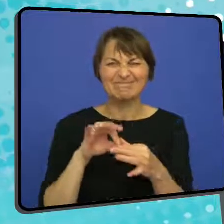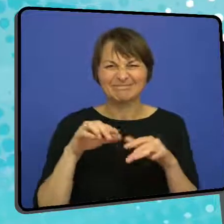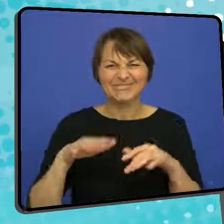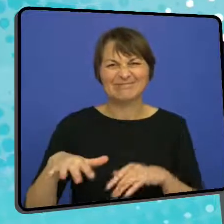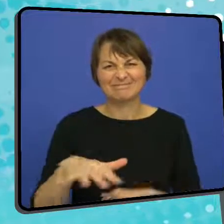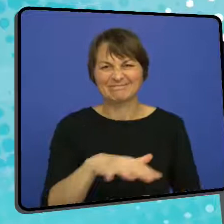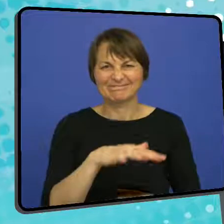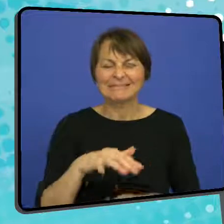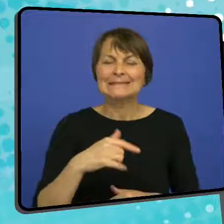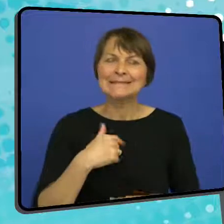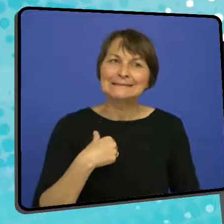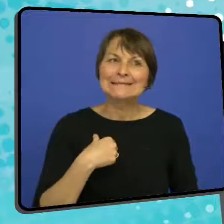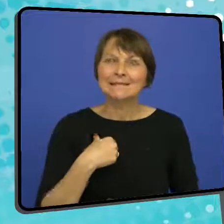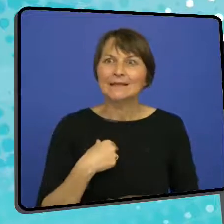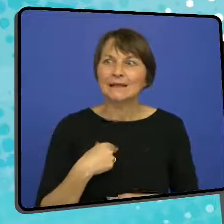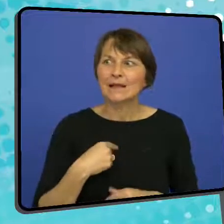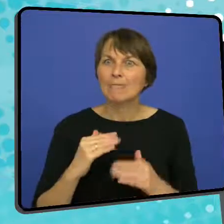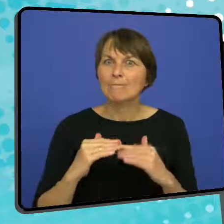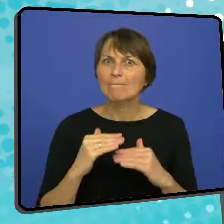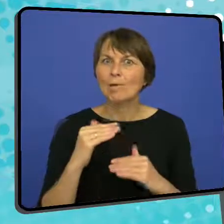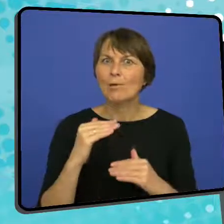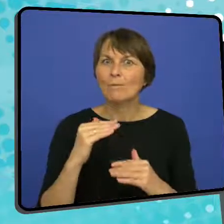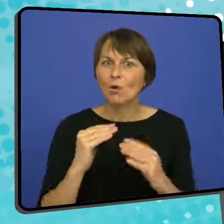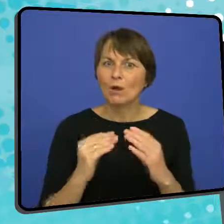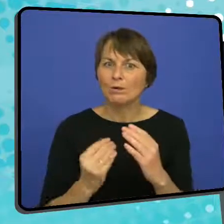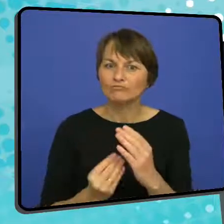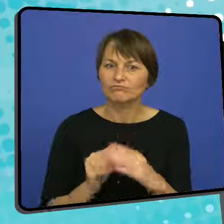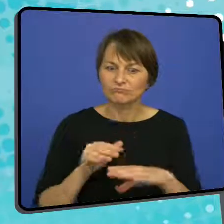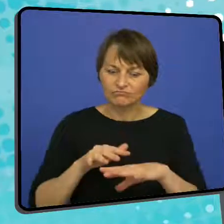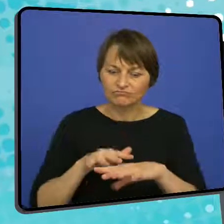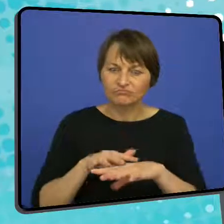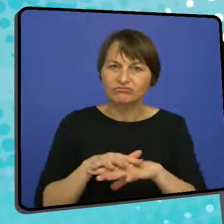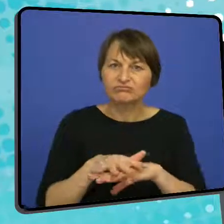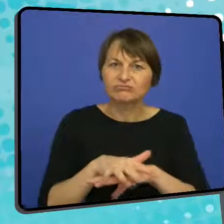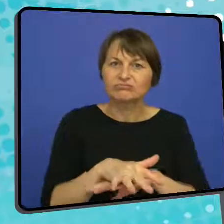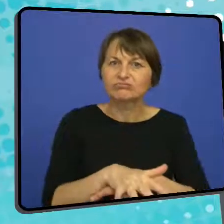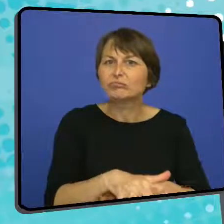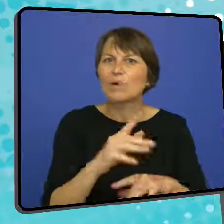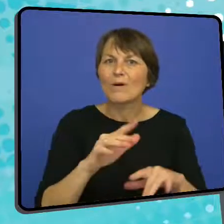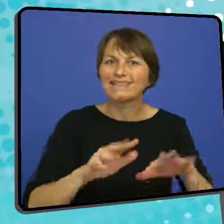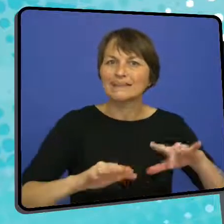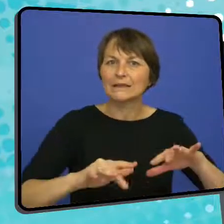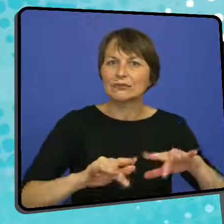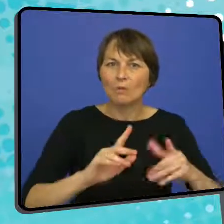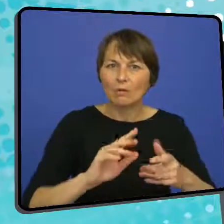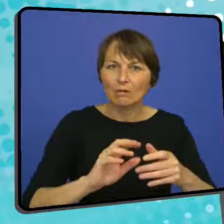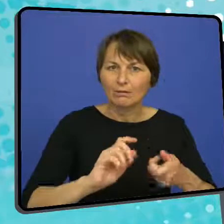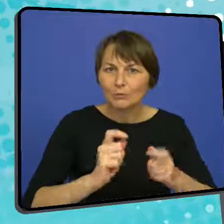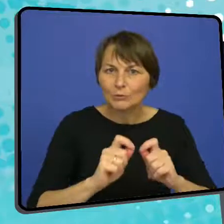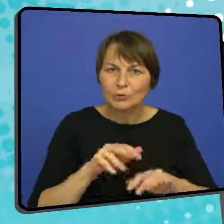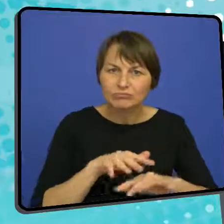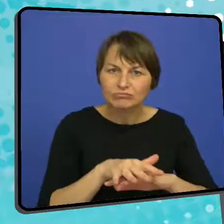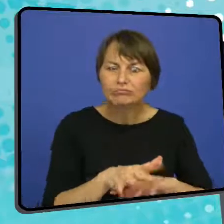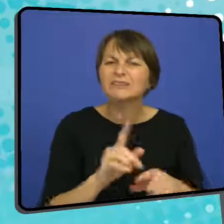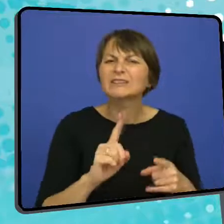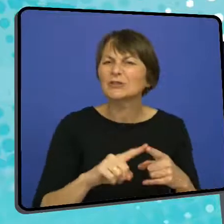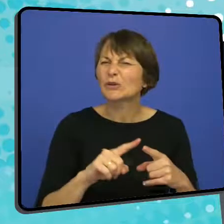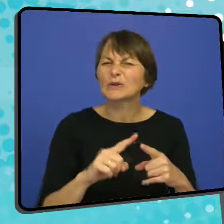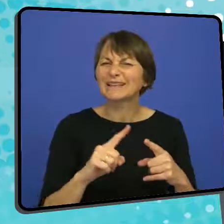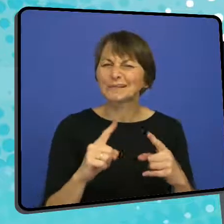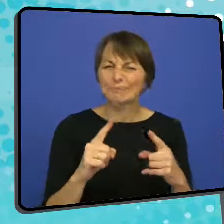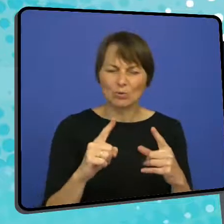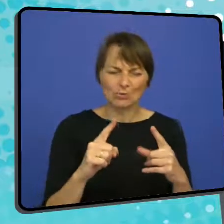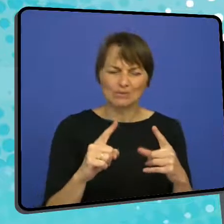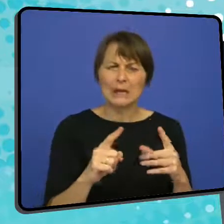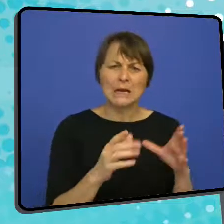element came up, right? So it's now currently often an app and a product, or a more integrated context